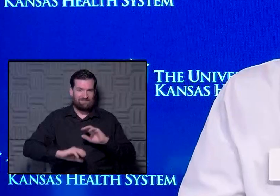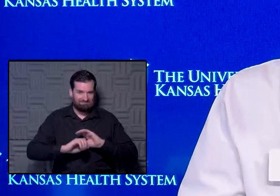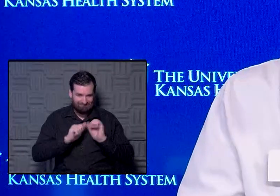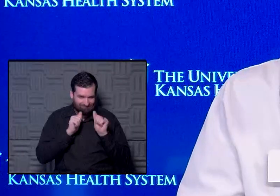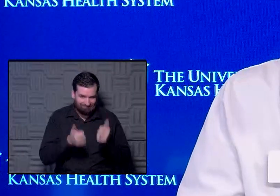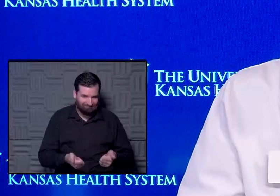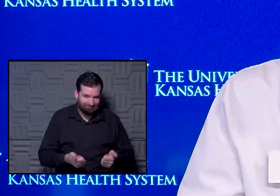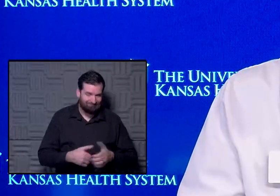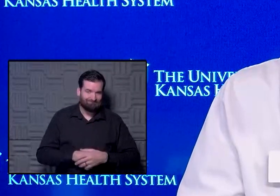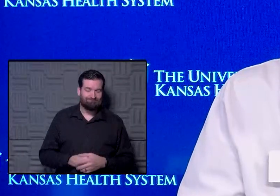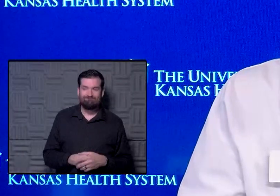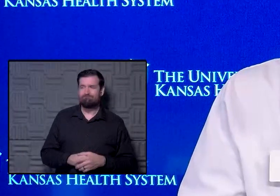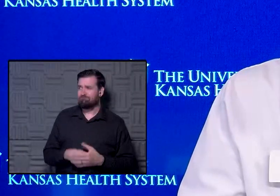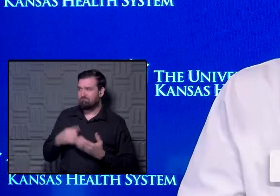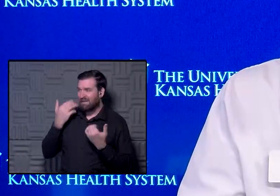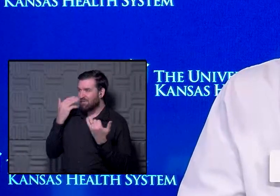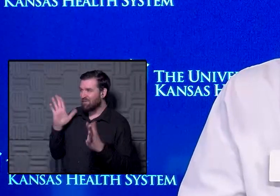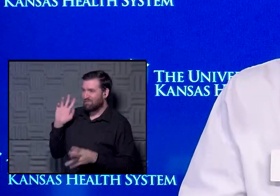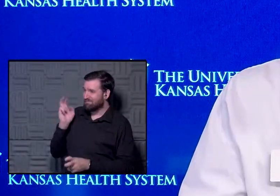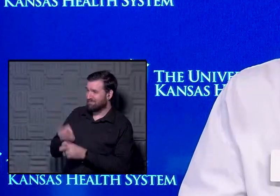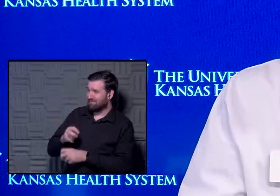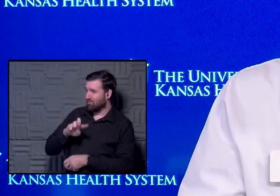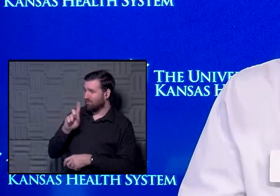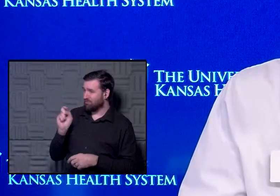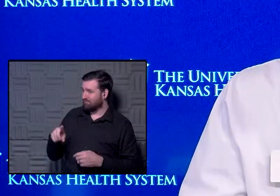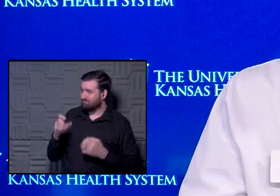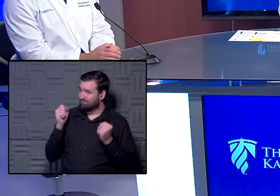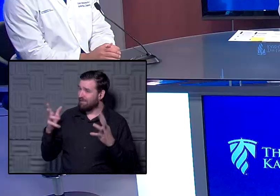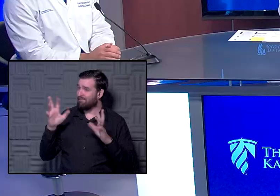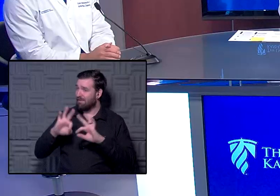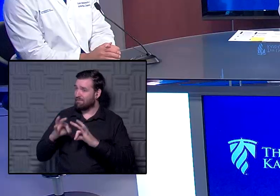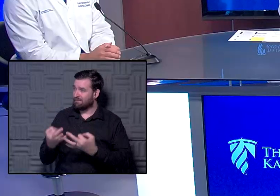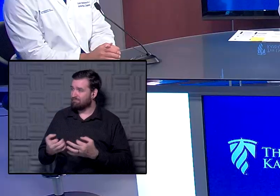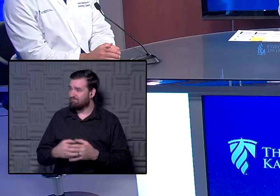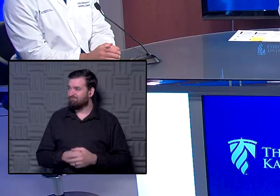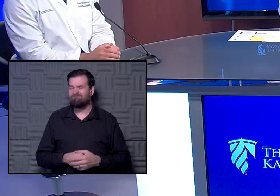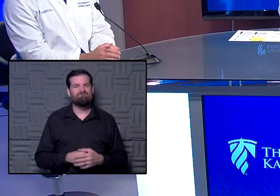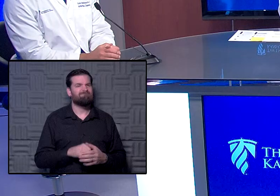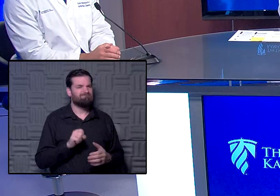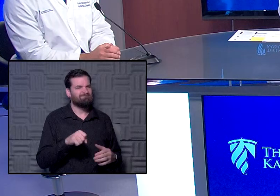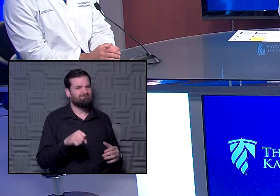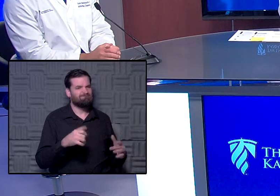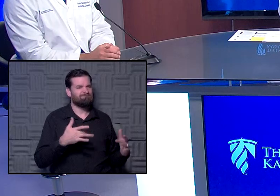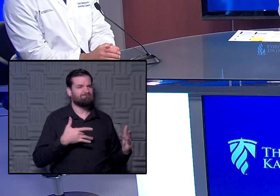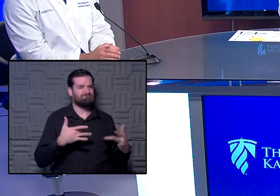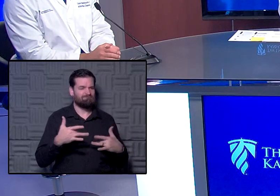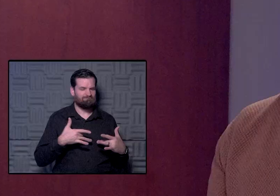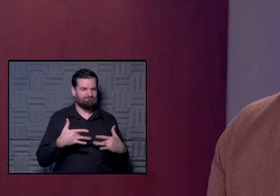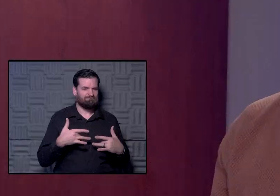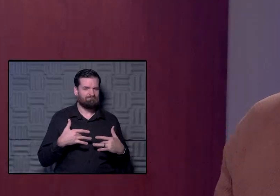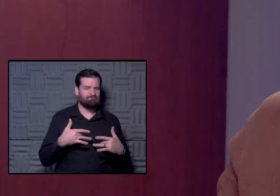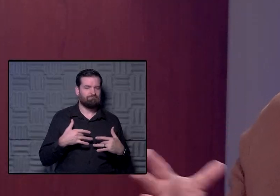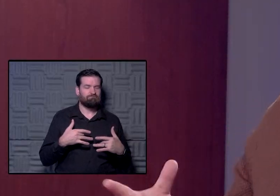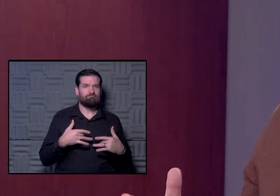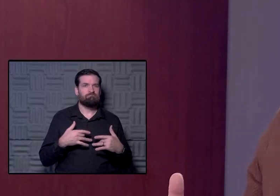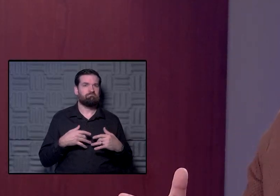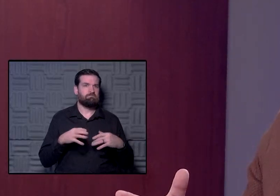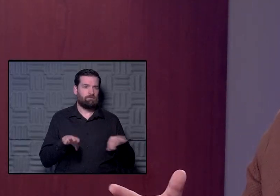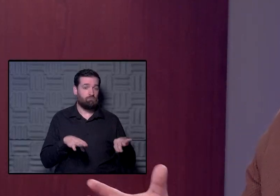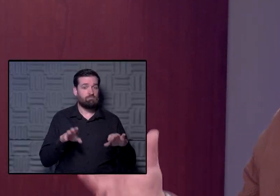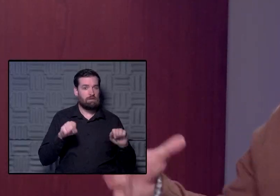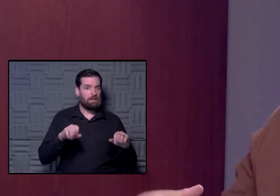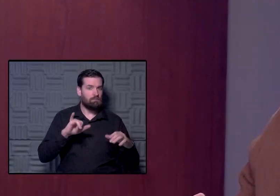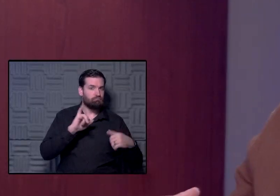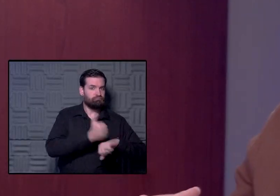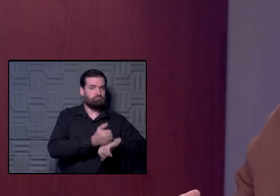those things. I don't know. I mean, it's a tough question for a lot of families this year. Yeah, I would be concerned about behaviors. You can have that